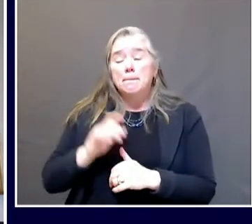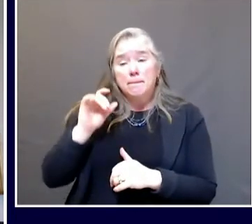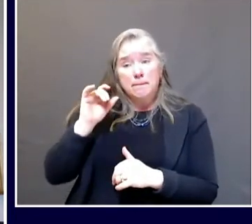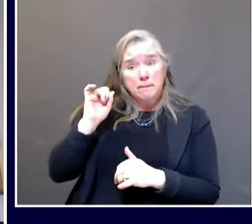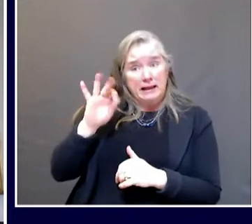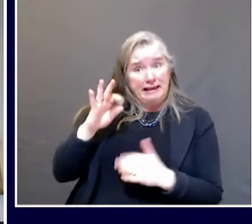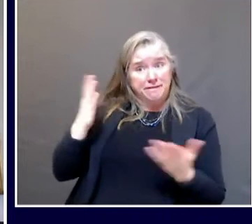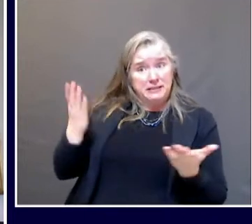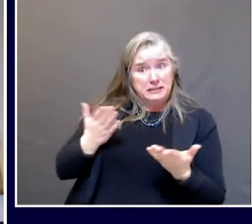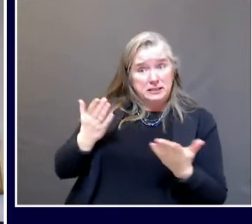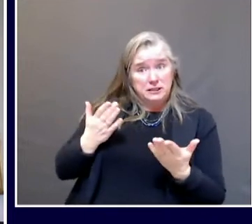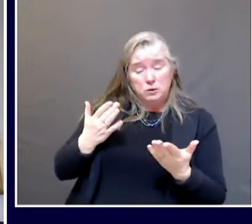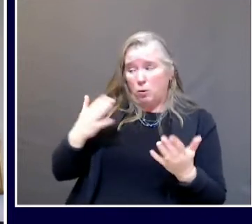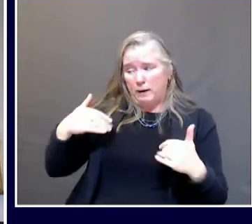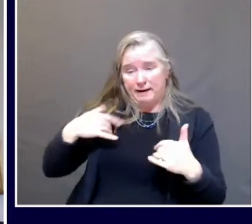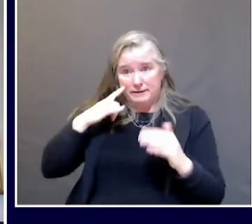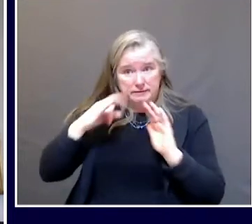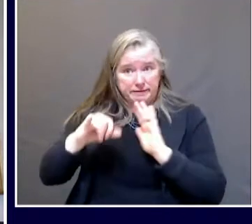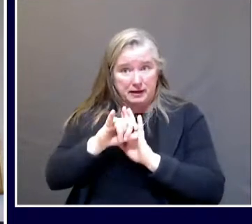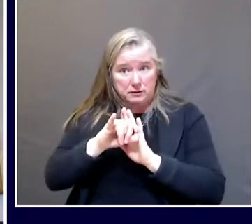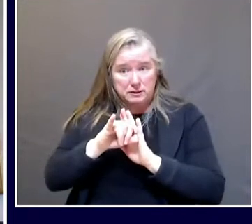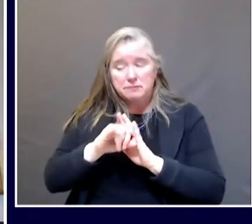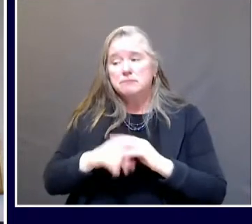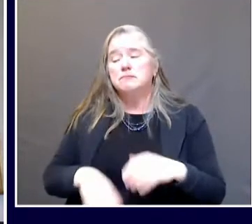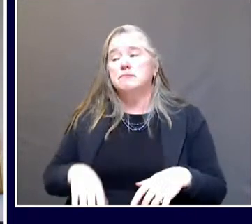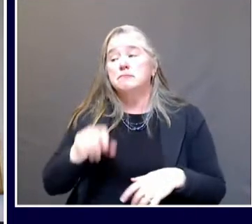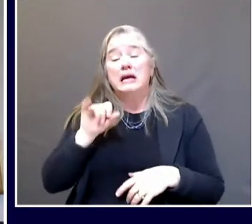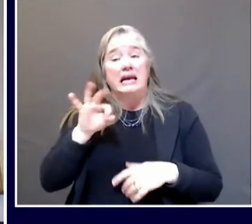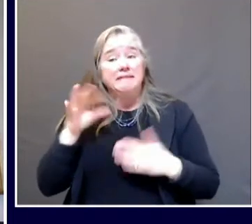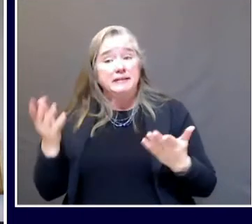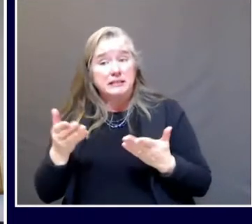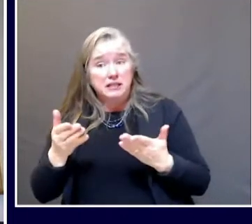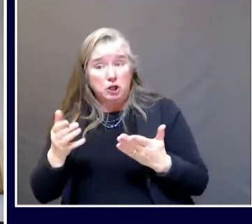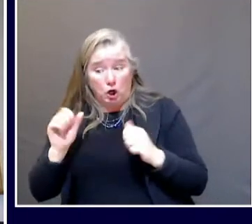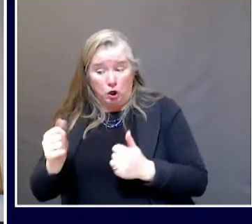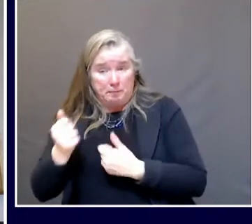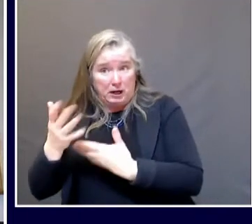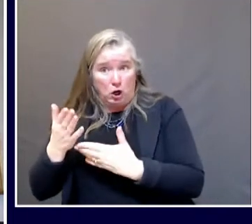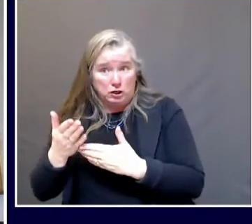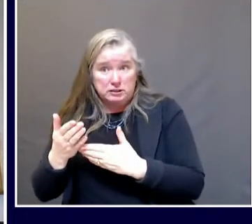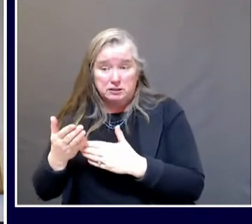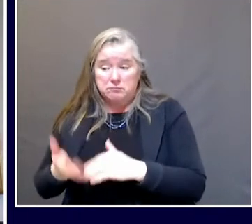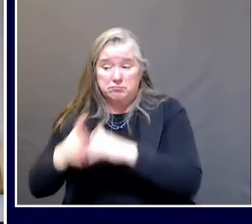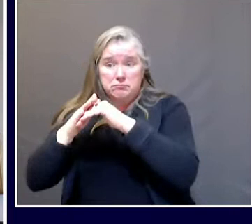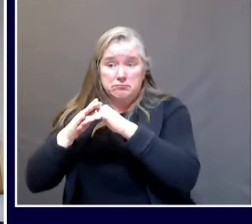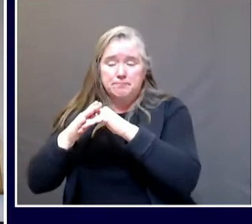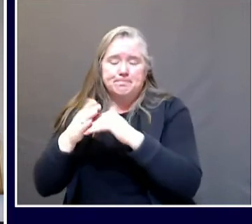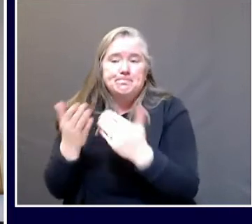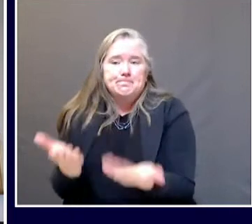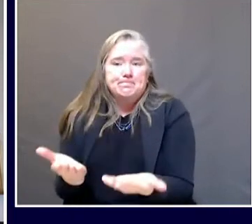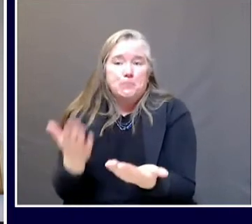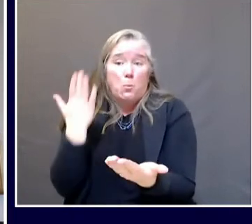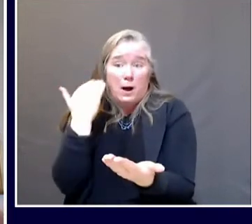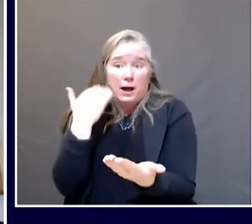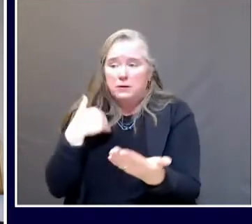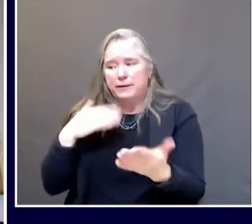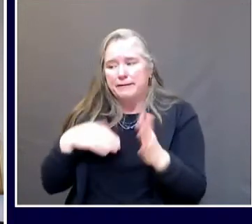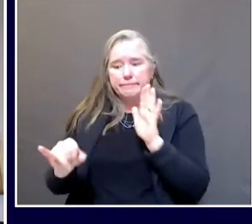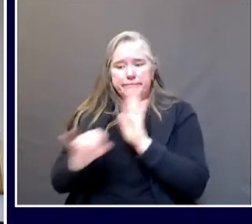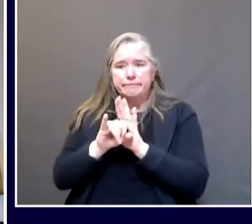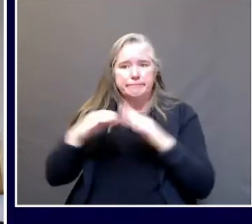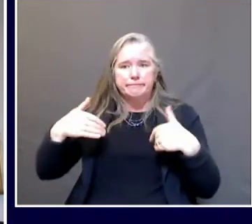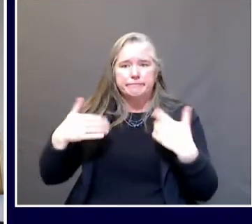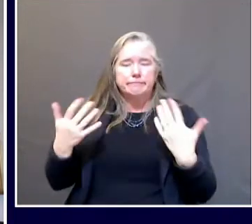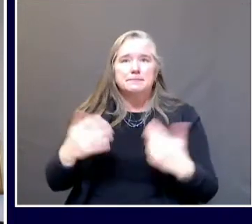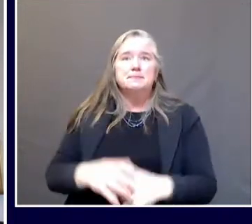seeing? It's difficult to say, given that we haven't found it here. So it's hard to know. It's also